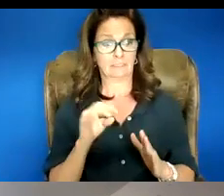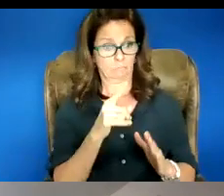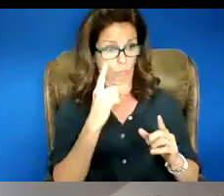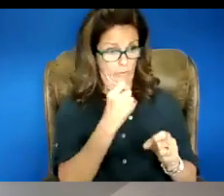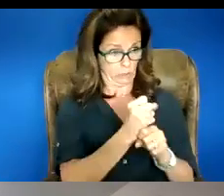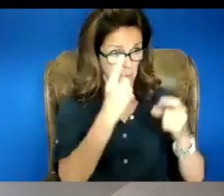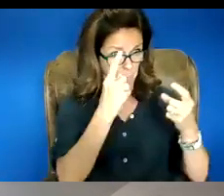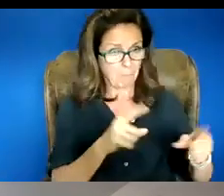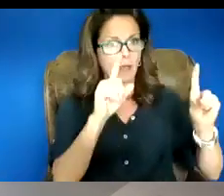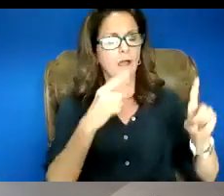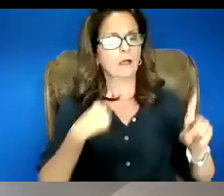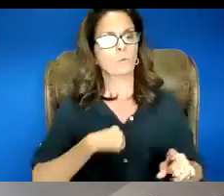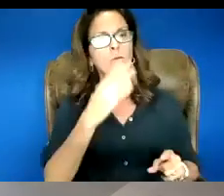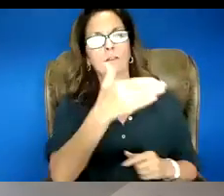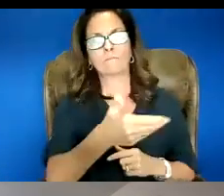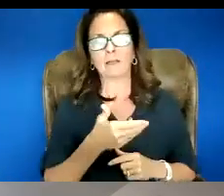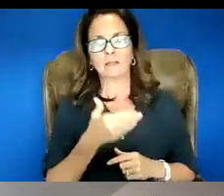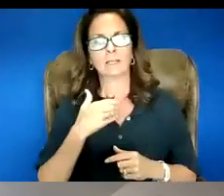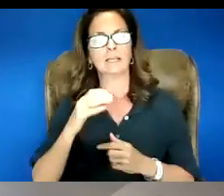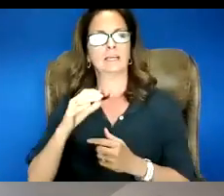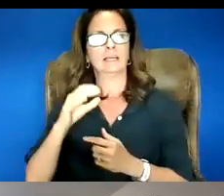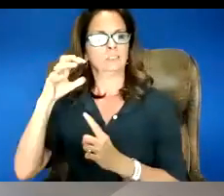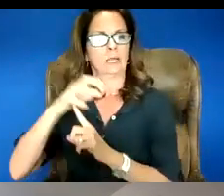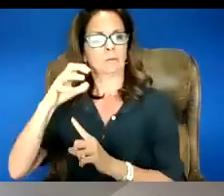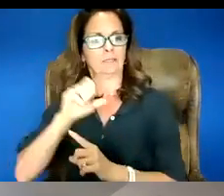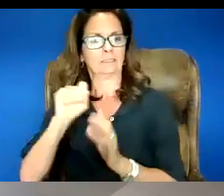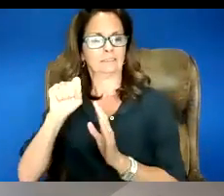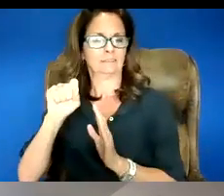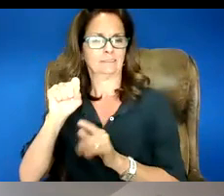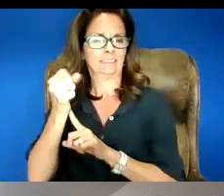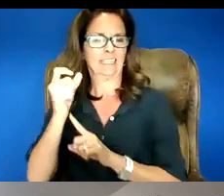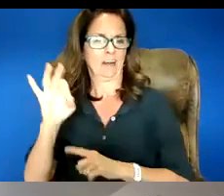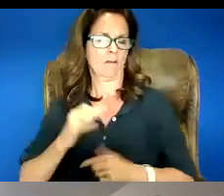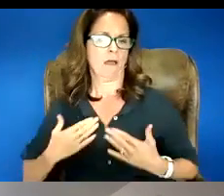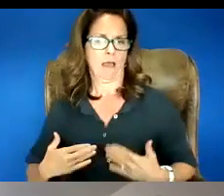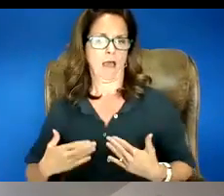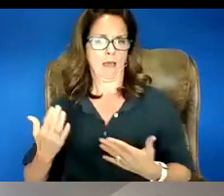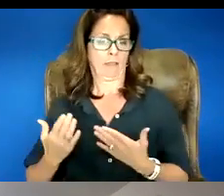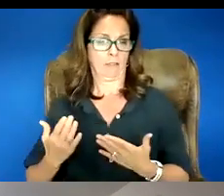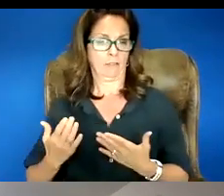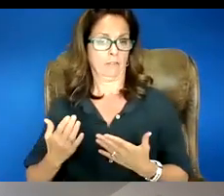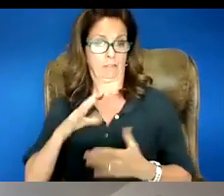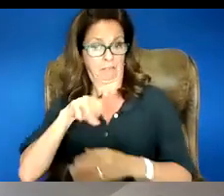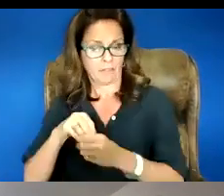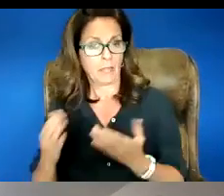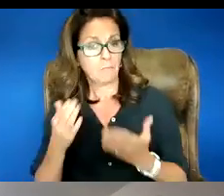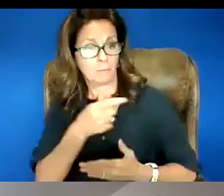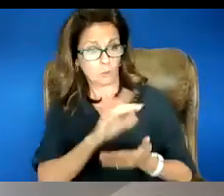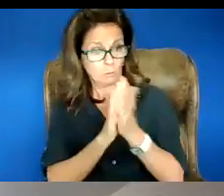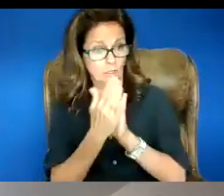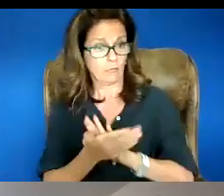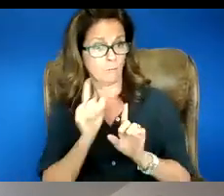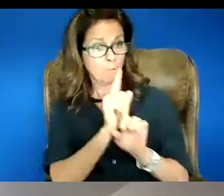to champion State of Health, promote it in your agency, and maybe even serve as a mentor to some of the new participants in the